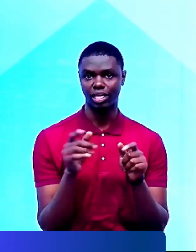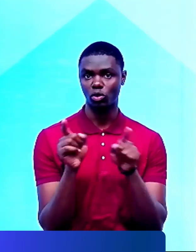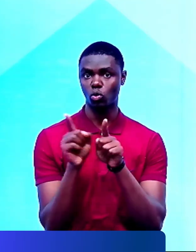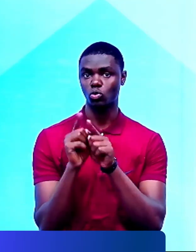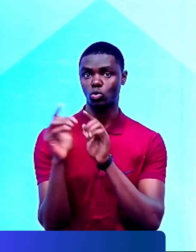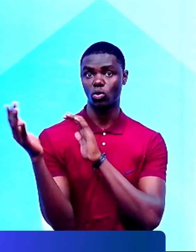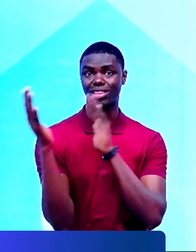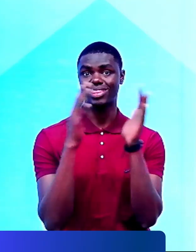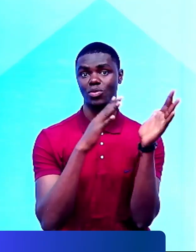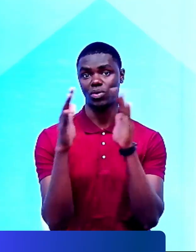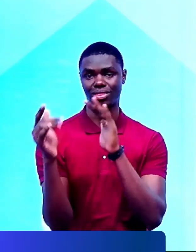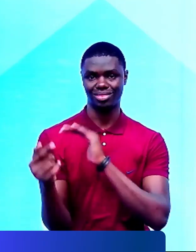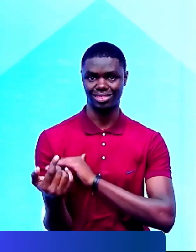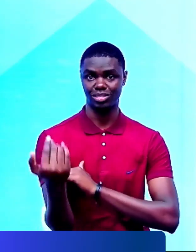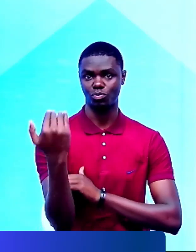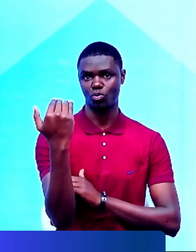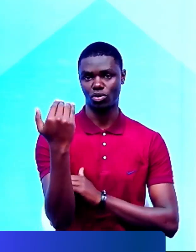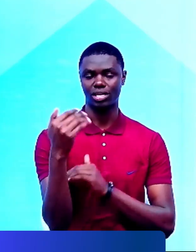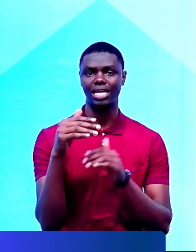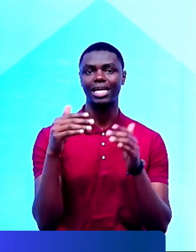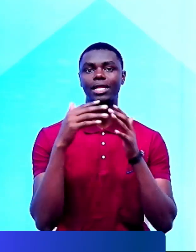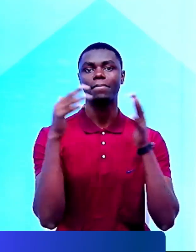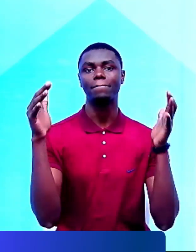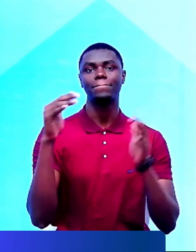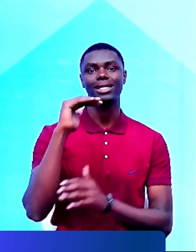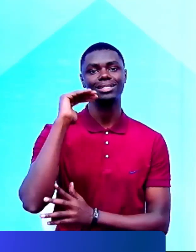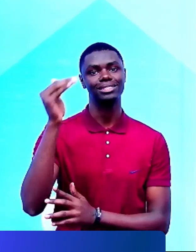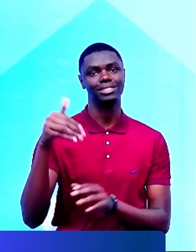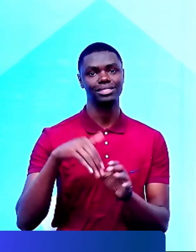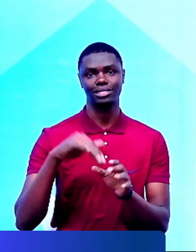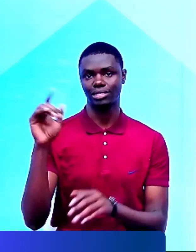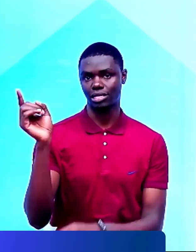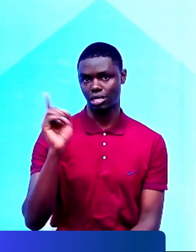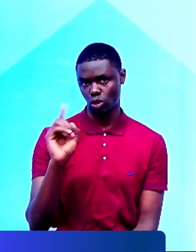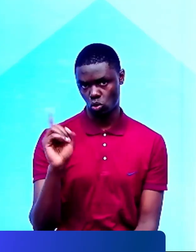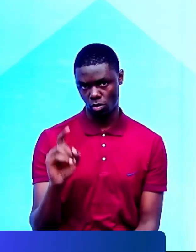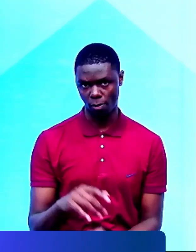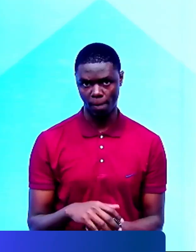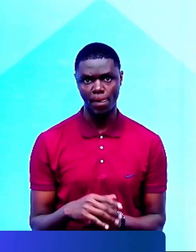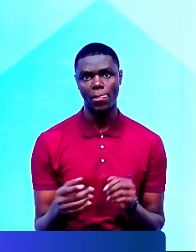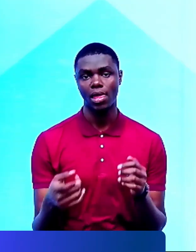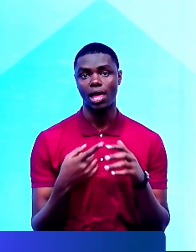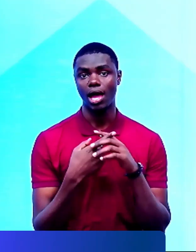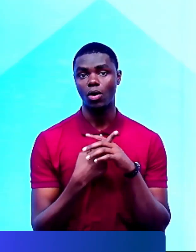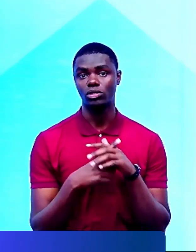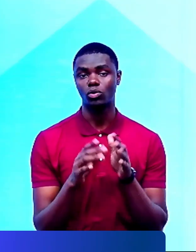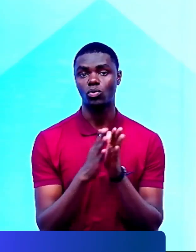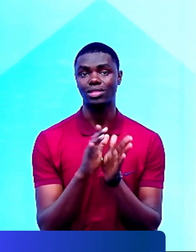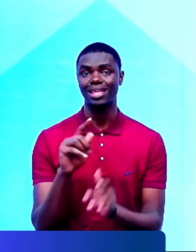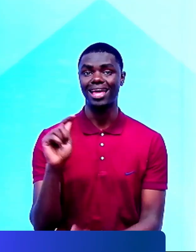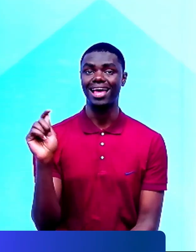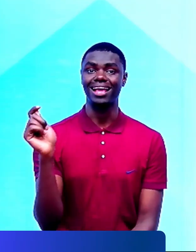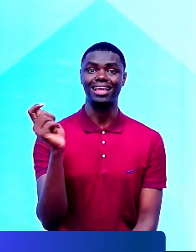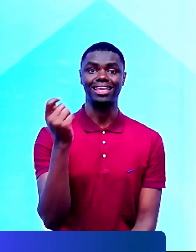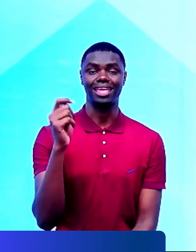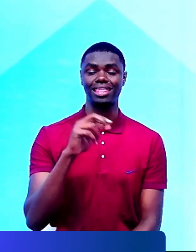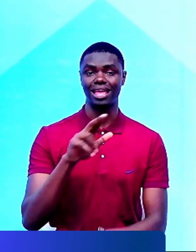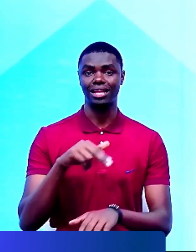weather this morning in the major cities in Nairobi, where I'm going to start with the Kenyan national